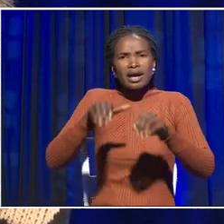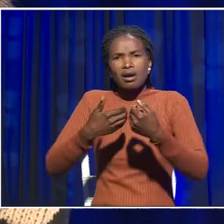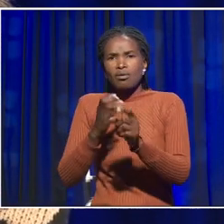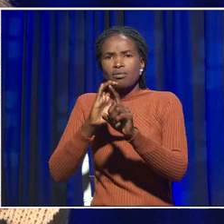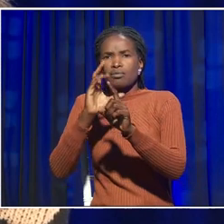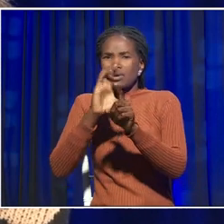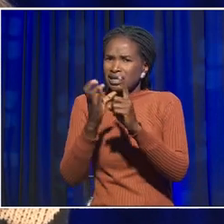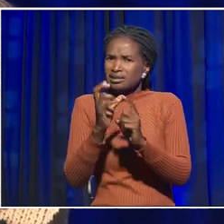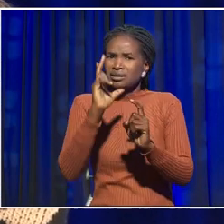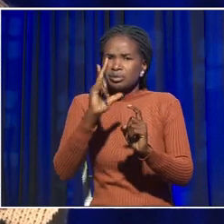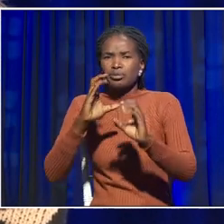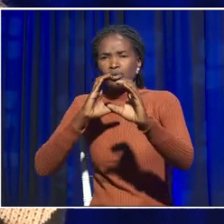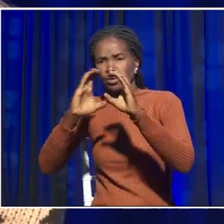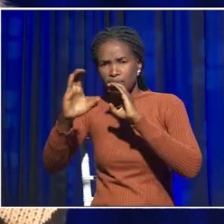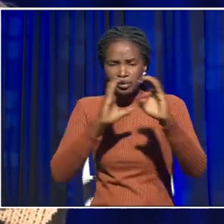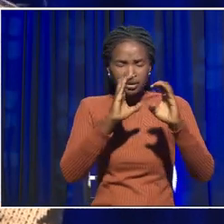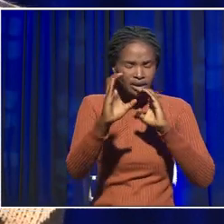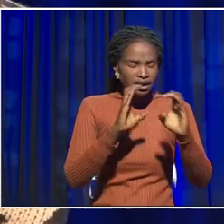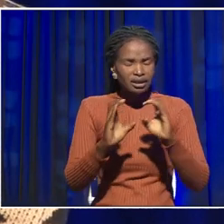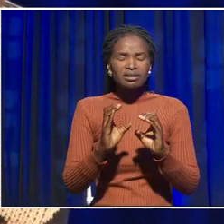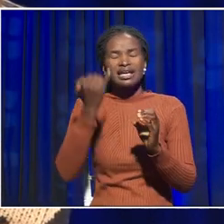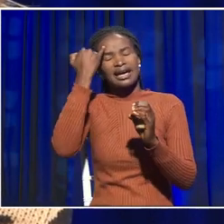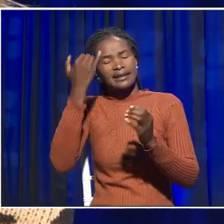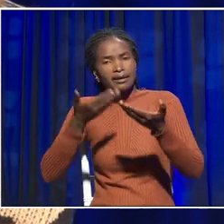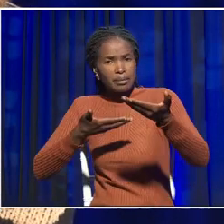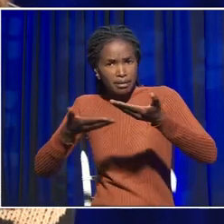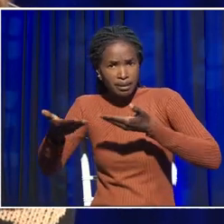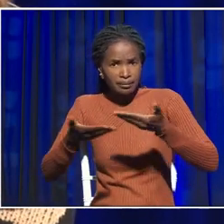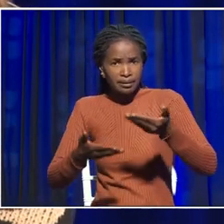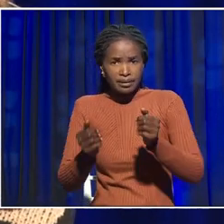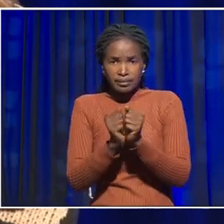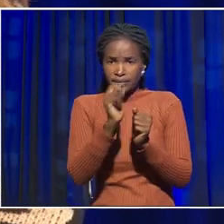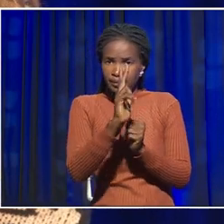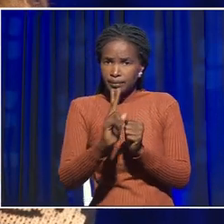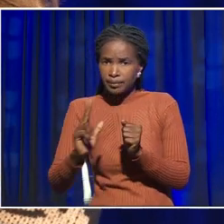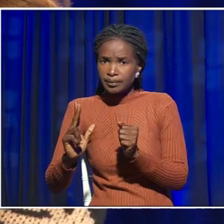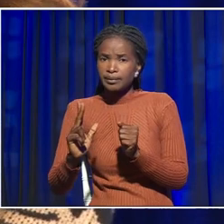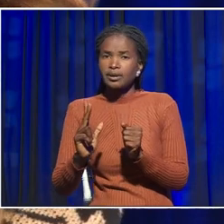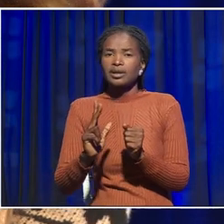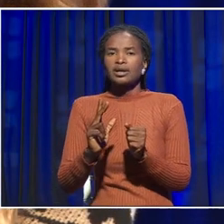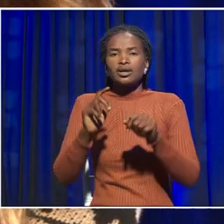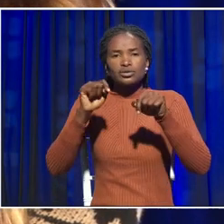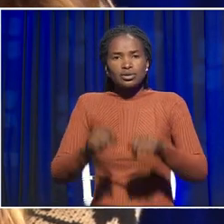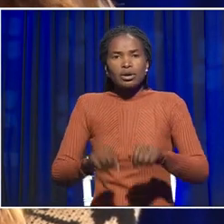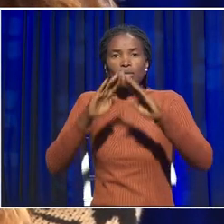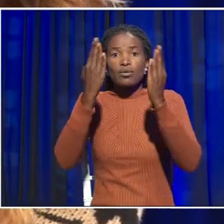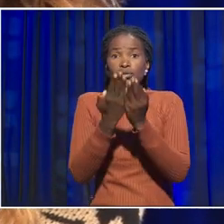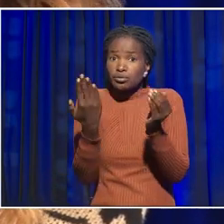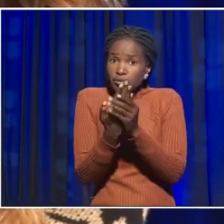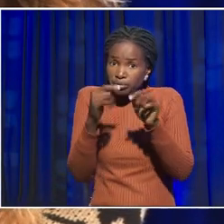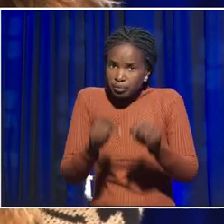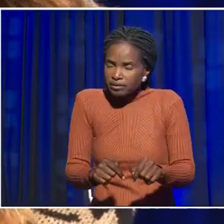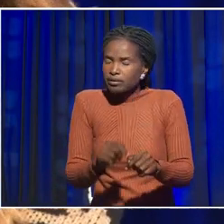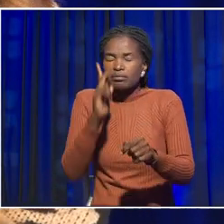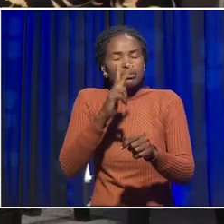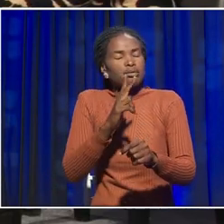allowing people and to actually exchange ideas, then the digital transformation is